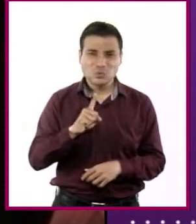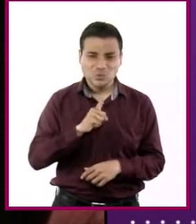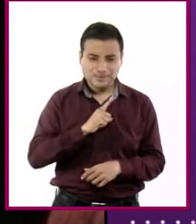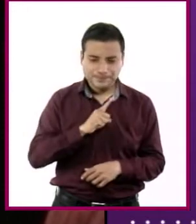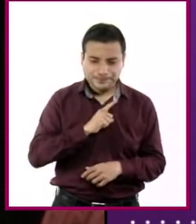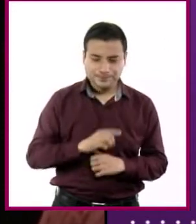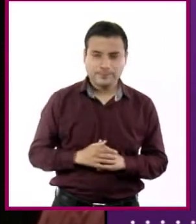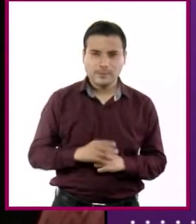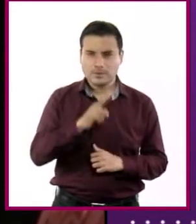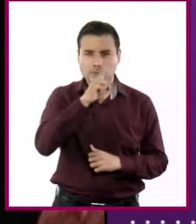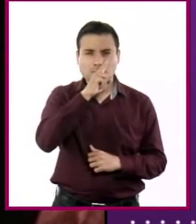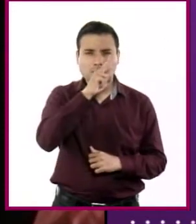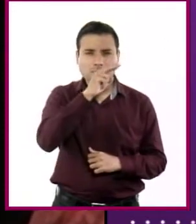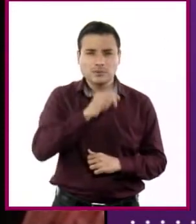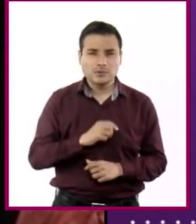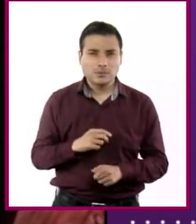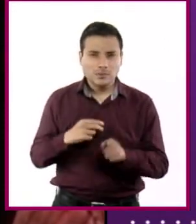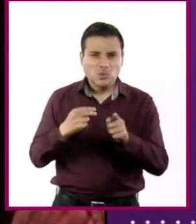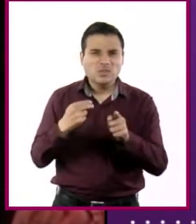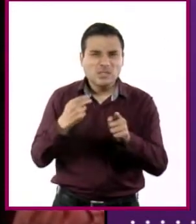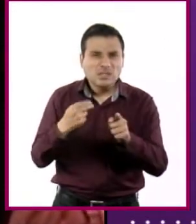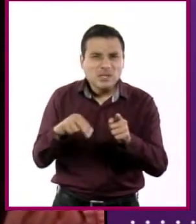worry,